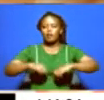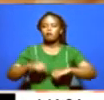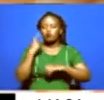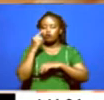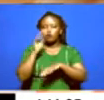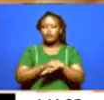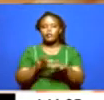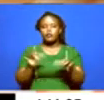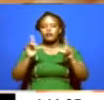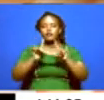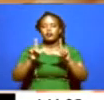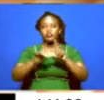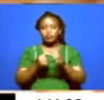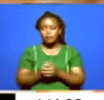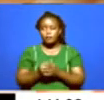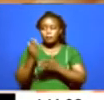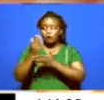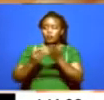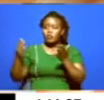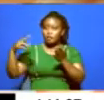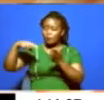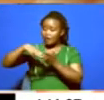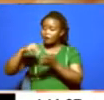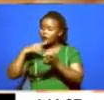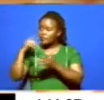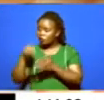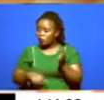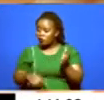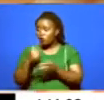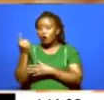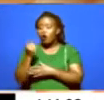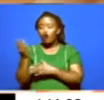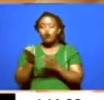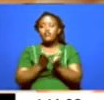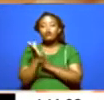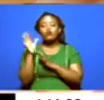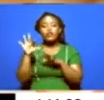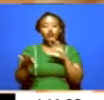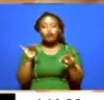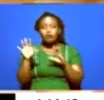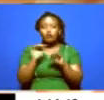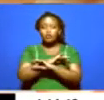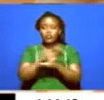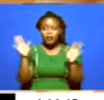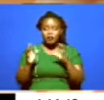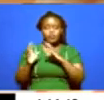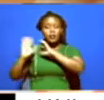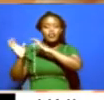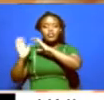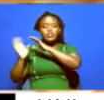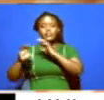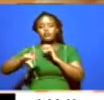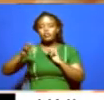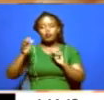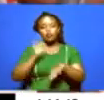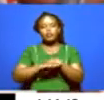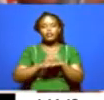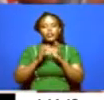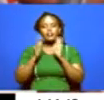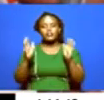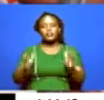aspirants argue that it's only through universal suffrage that Kilifi County can get the leadership they deserve.